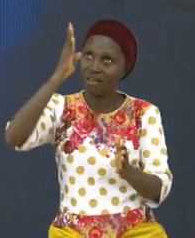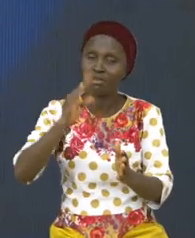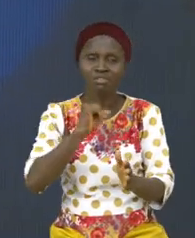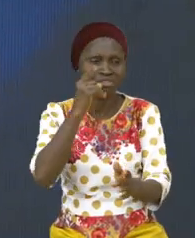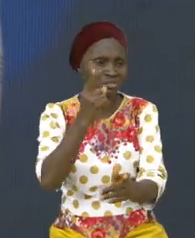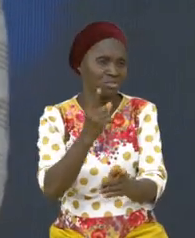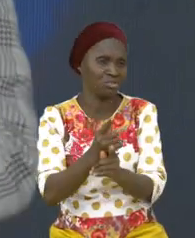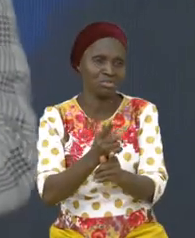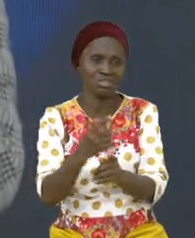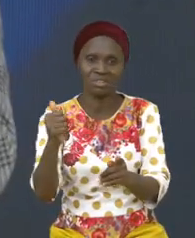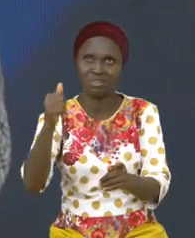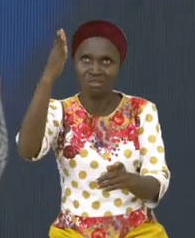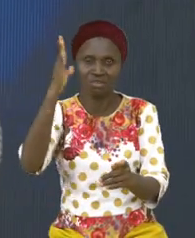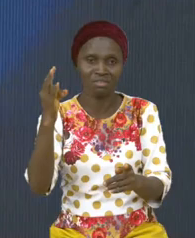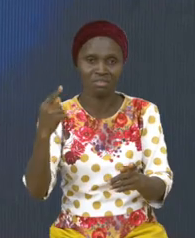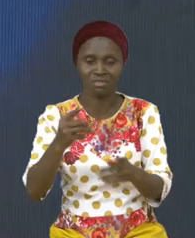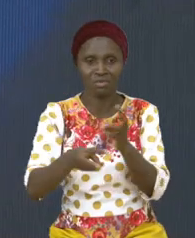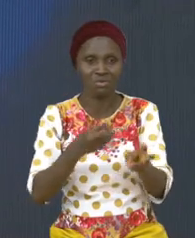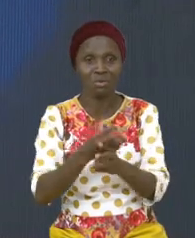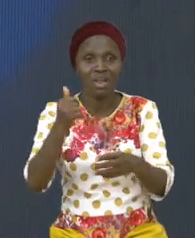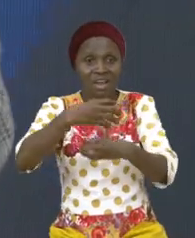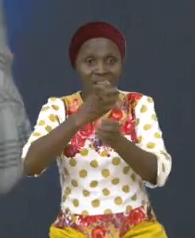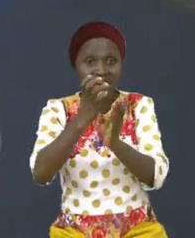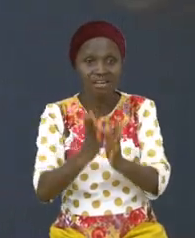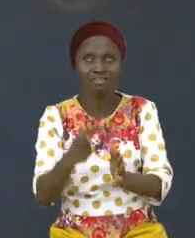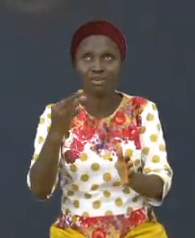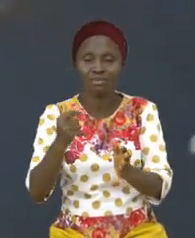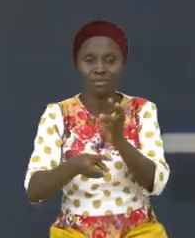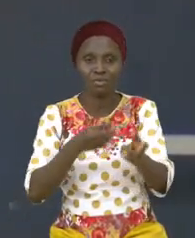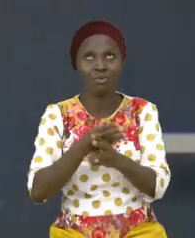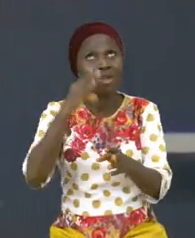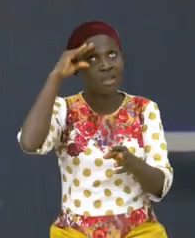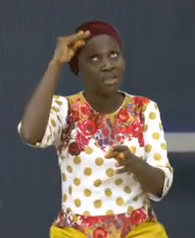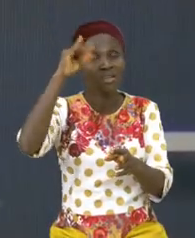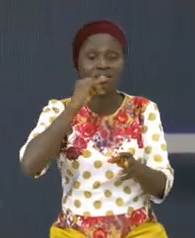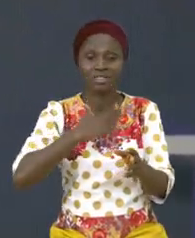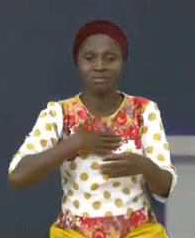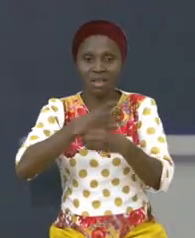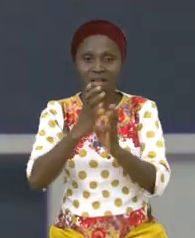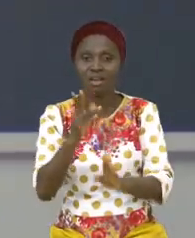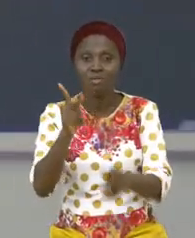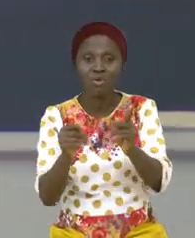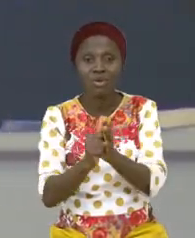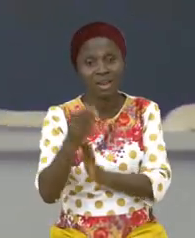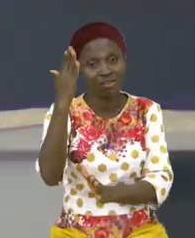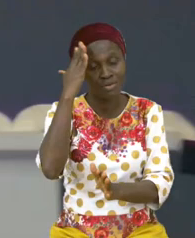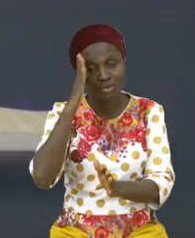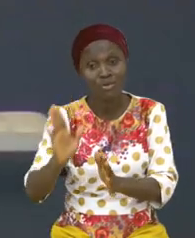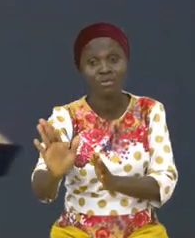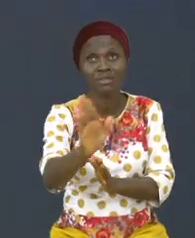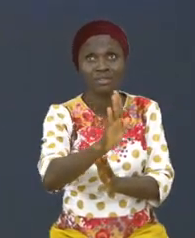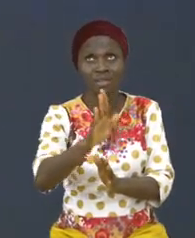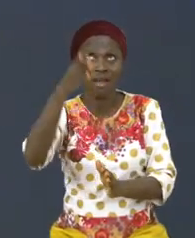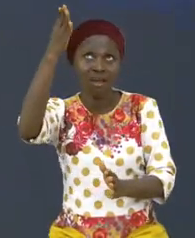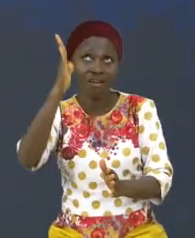the creator of the world. He is my creator. The people that do know their God shall